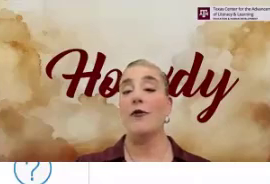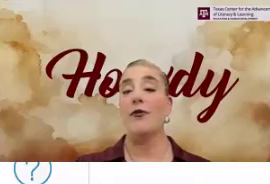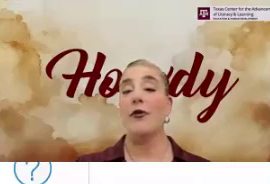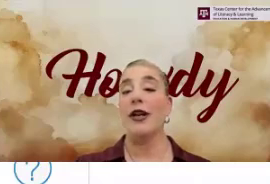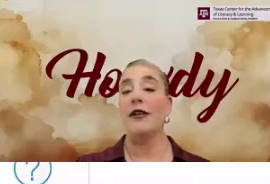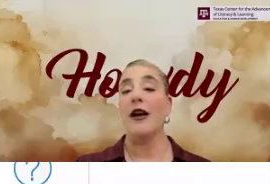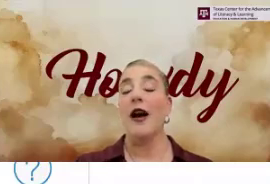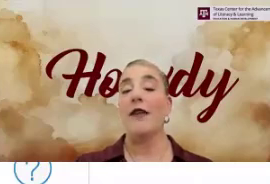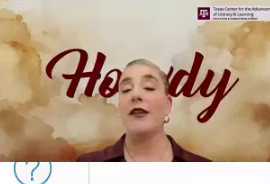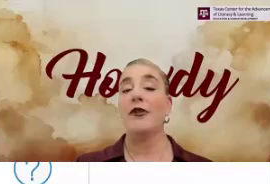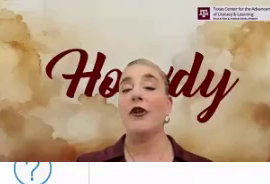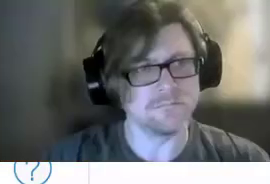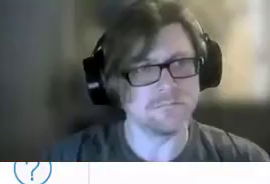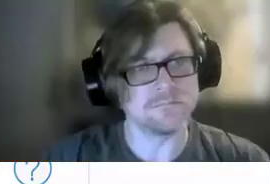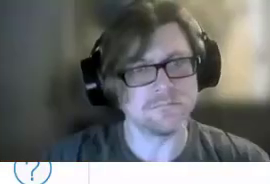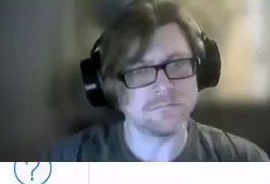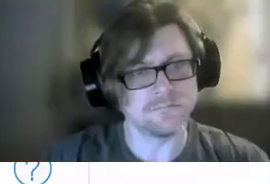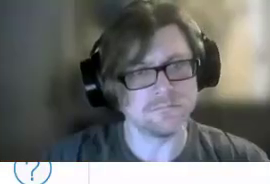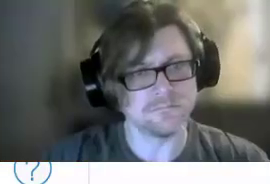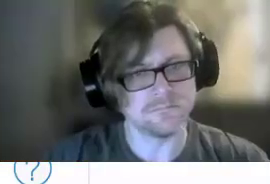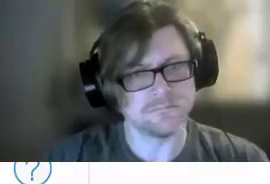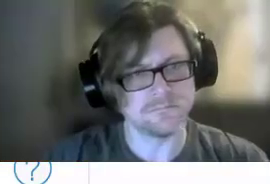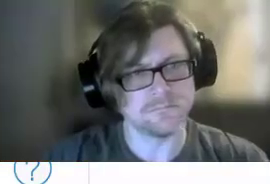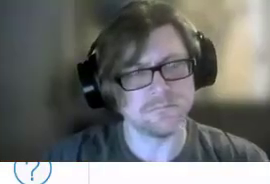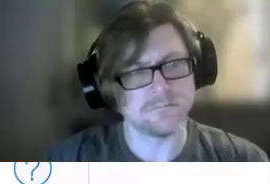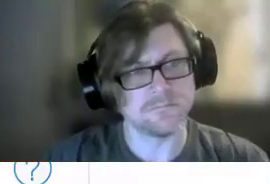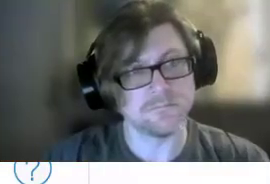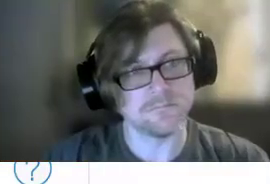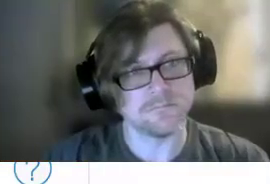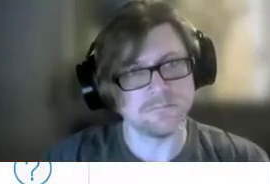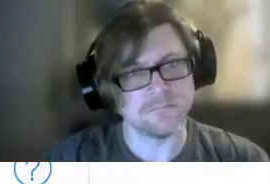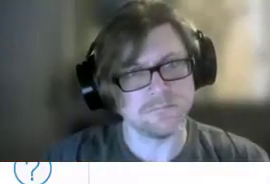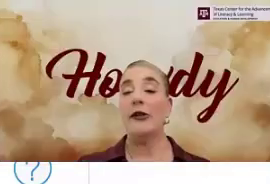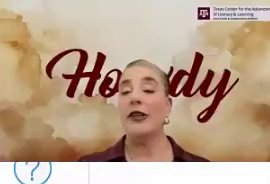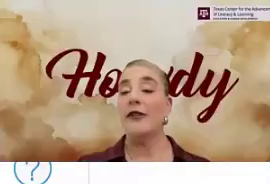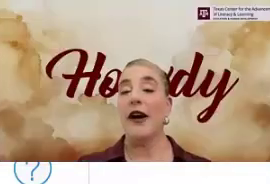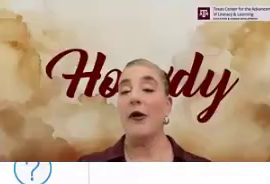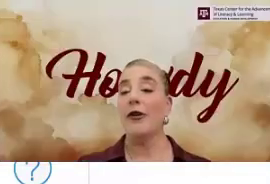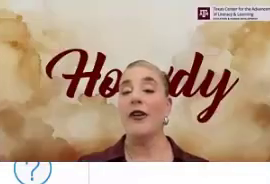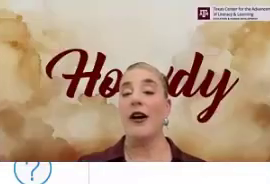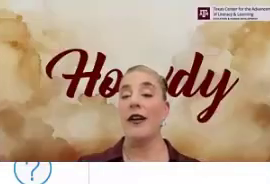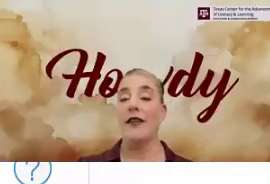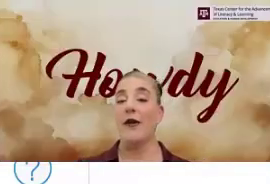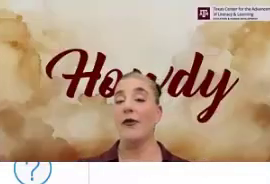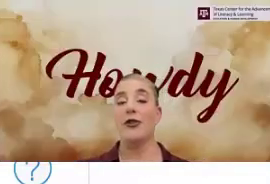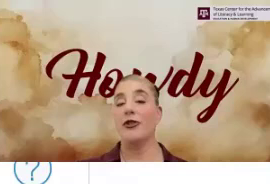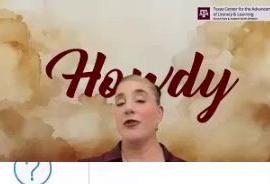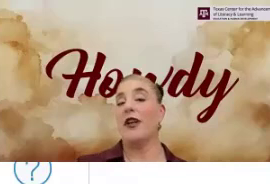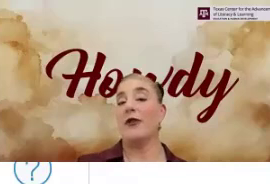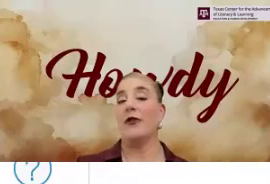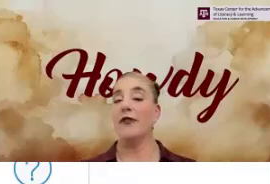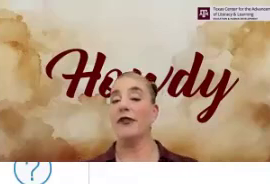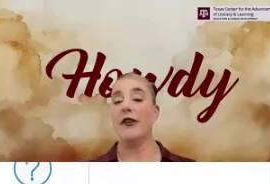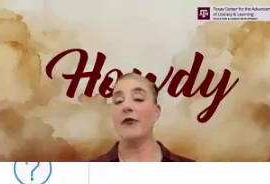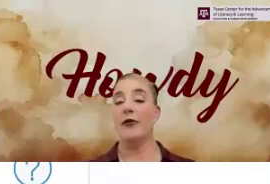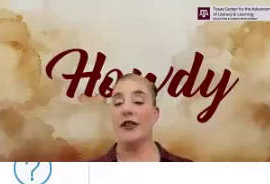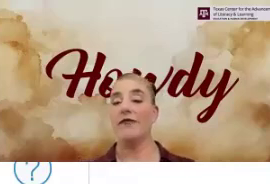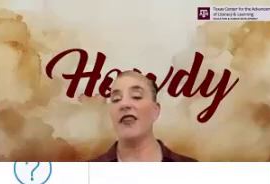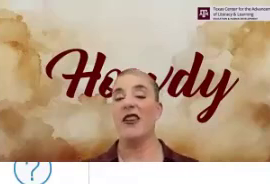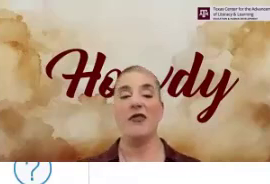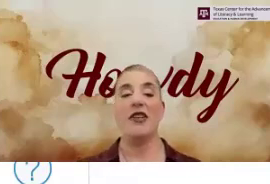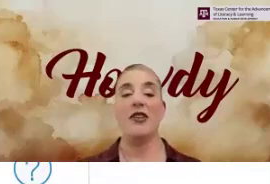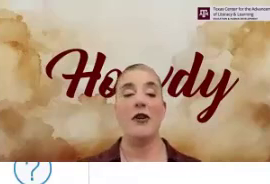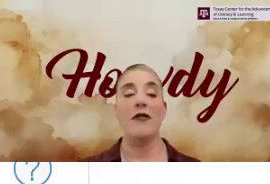from PowerPoint. I think they're called symbols. They're little icons. This is decorative. I would just do decorative because